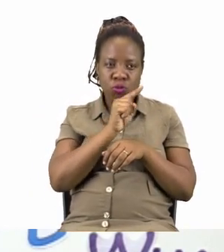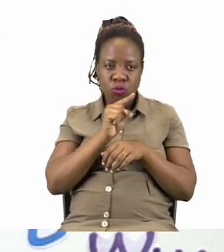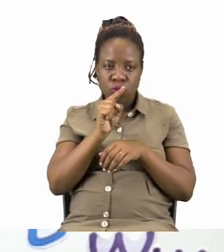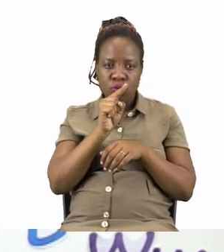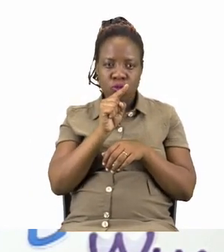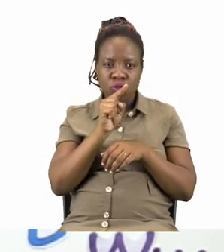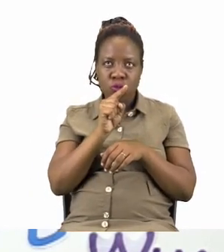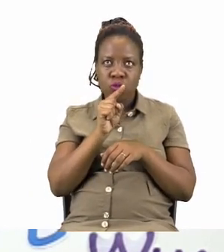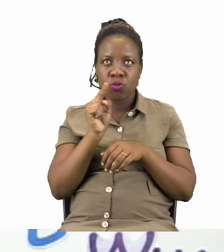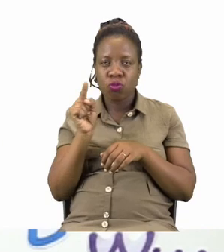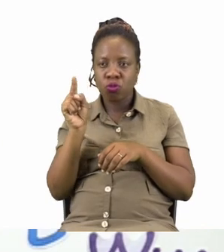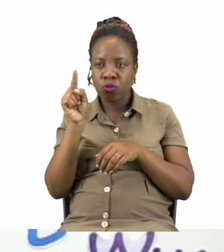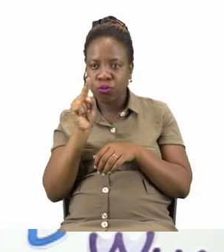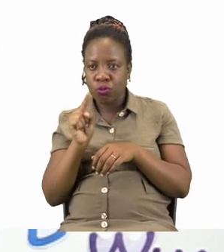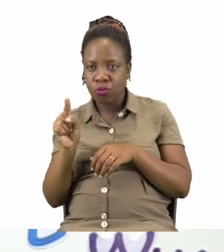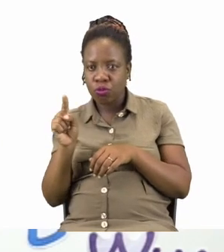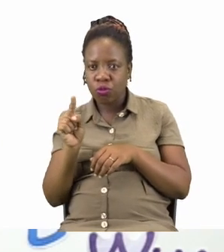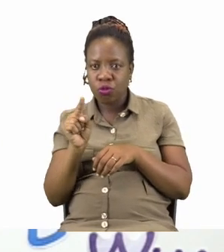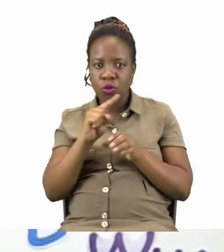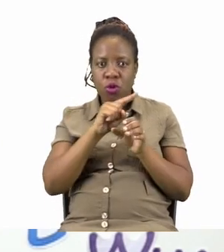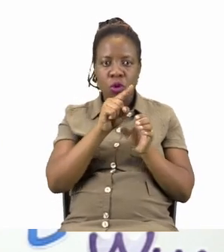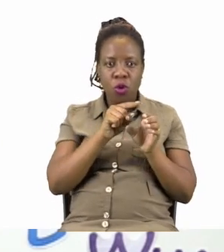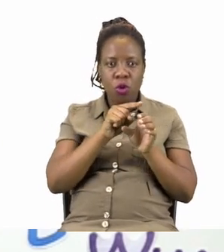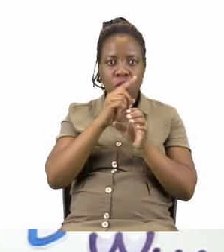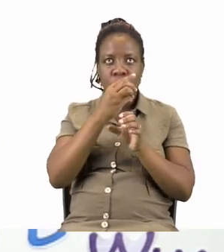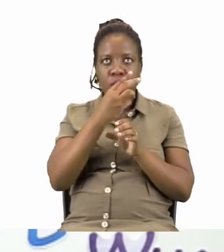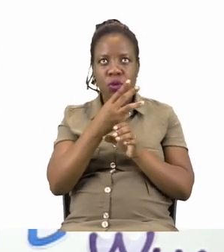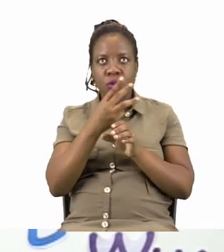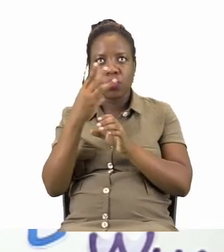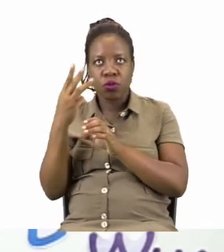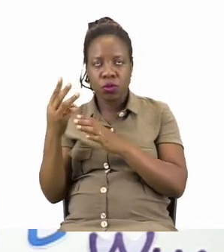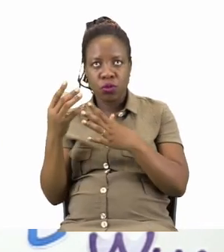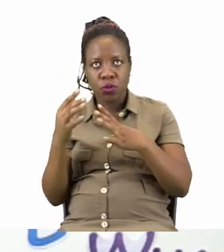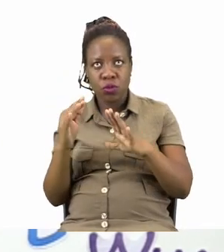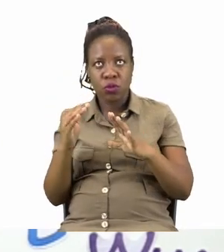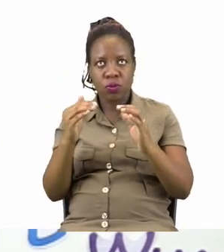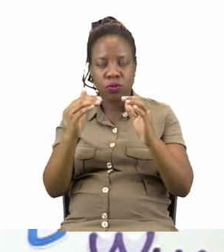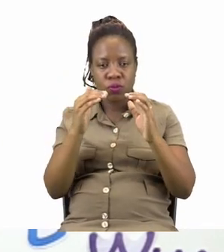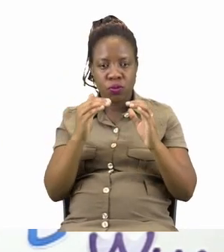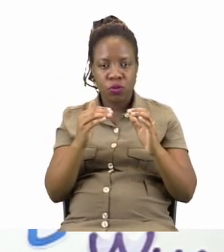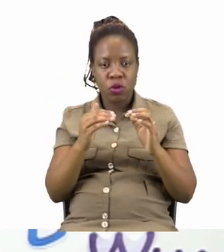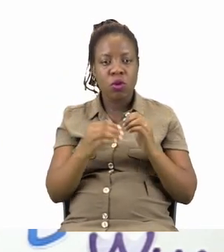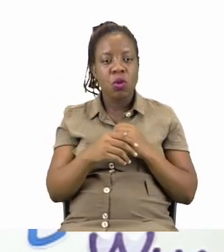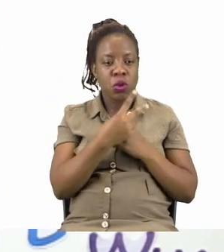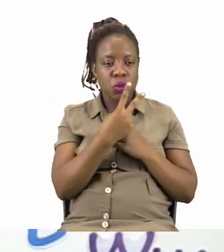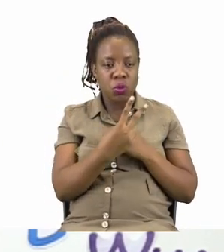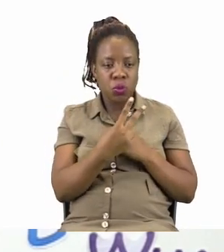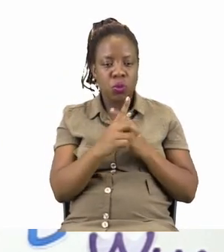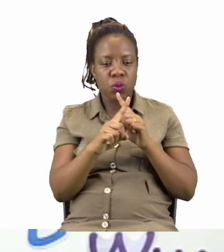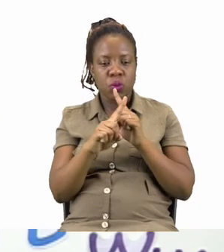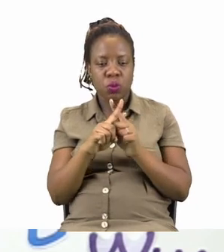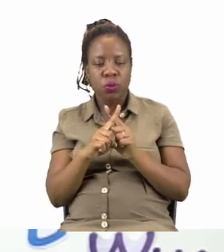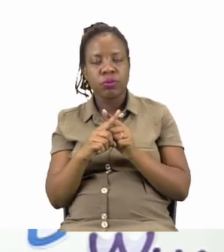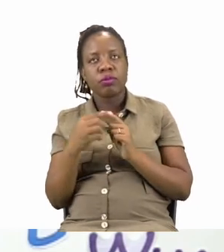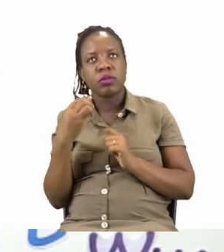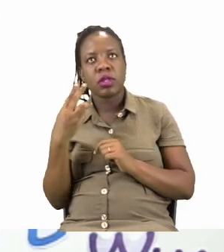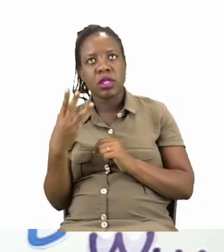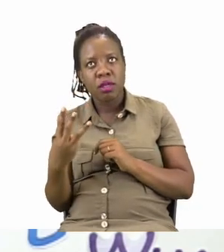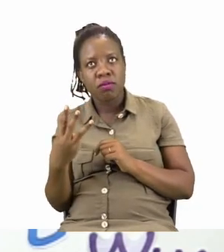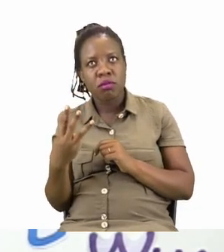the sum, which is 2 times 3. So we have 2